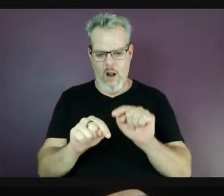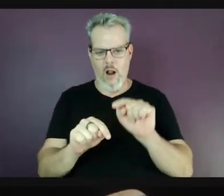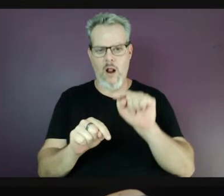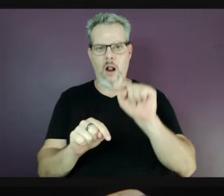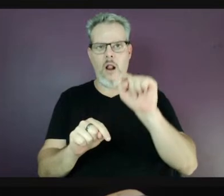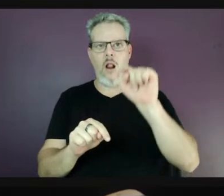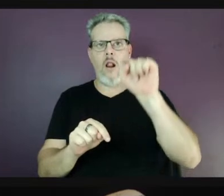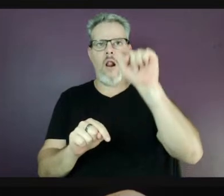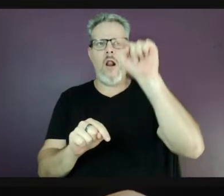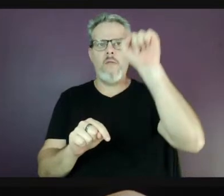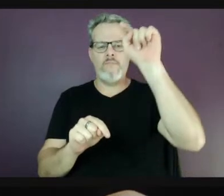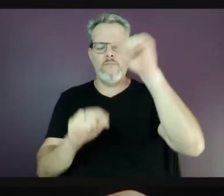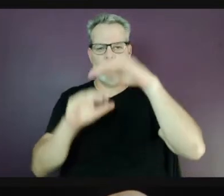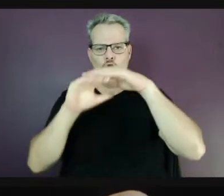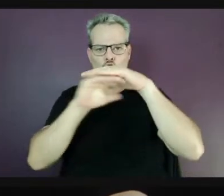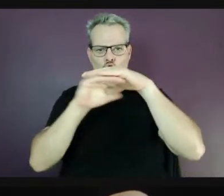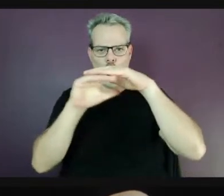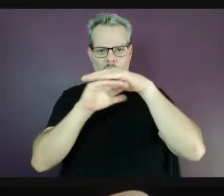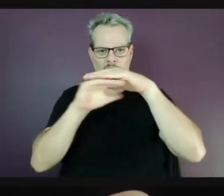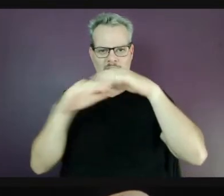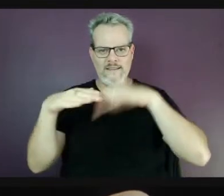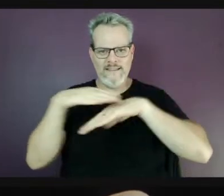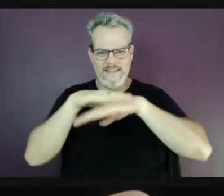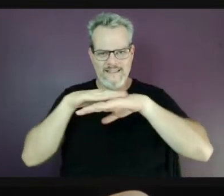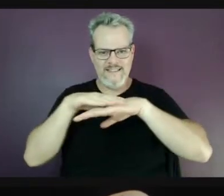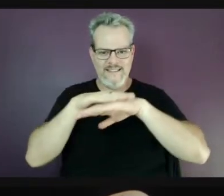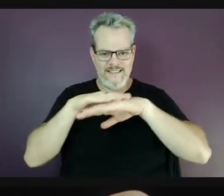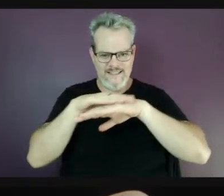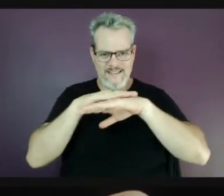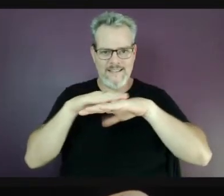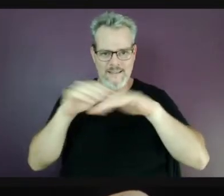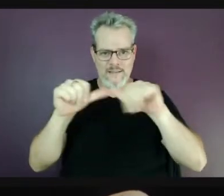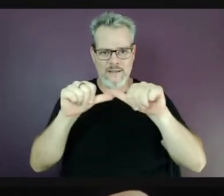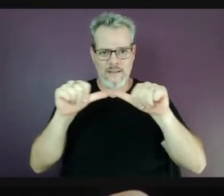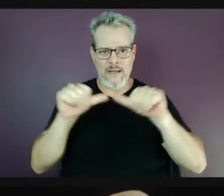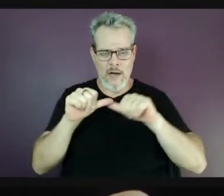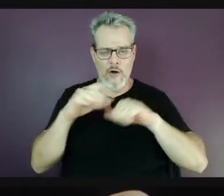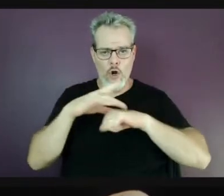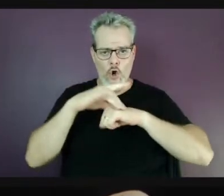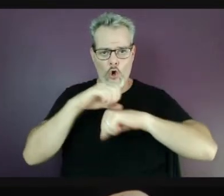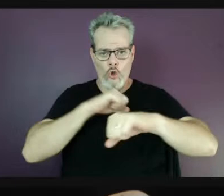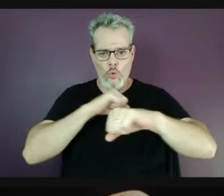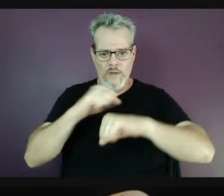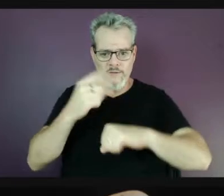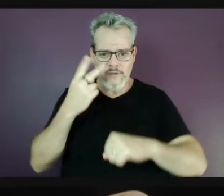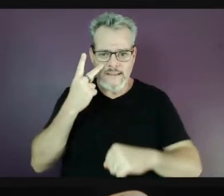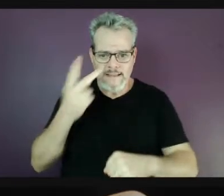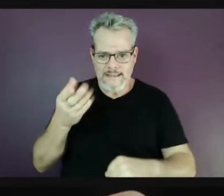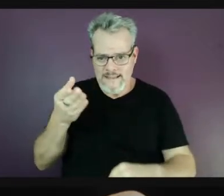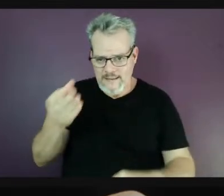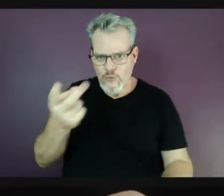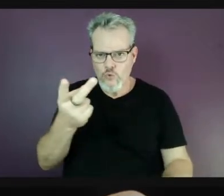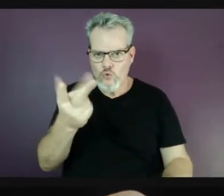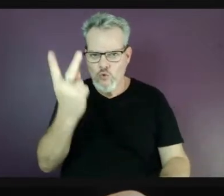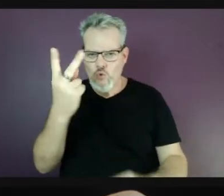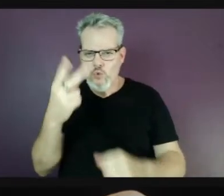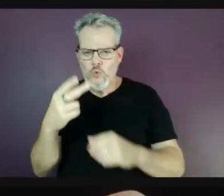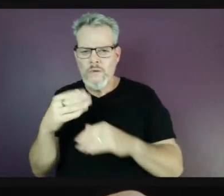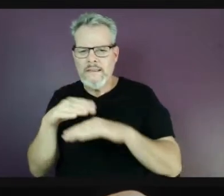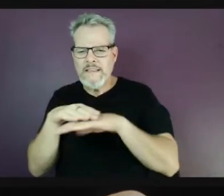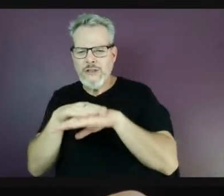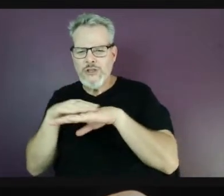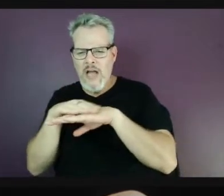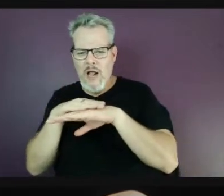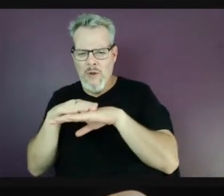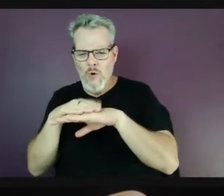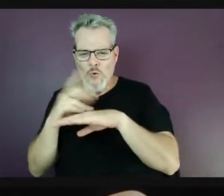the surface. Looking now at the surface earthquakes, here they are. Those are the two shallowest ones. And you can see that they're